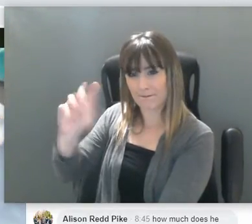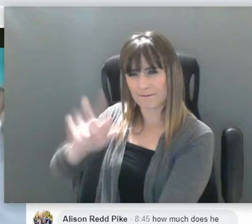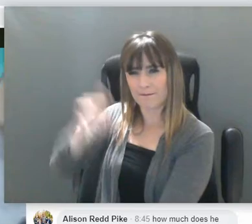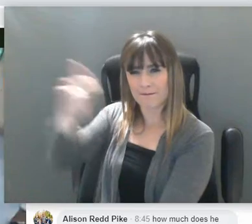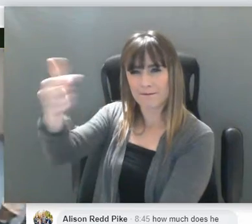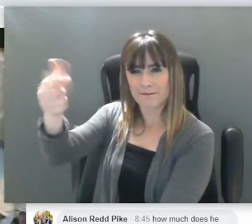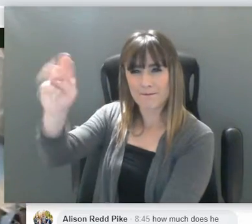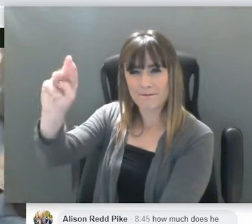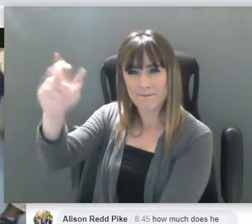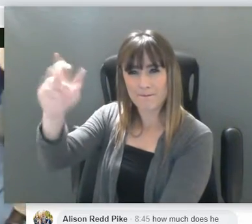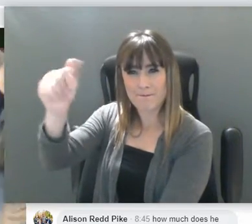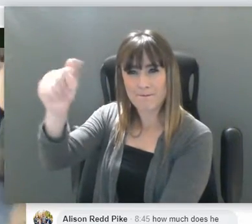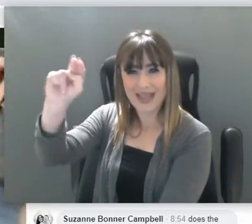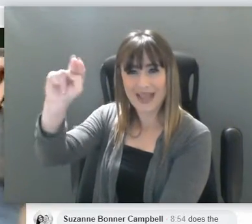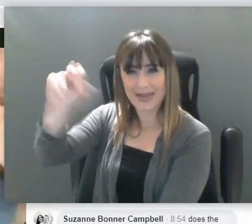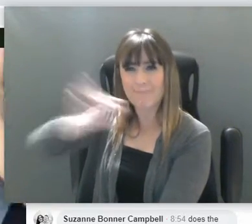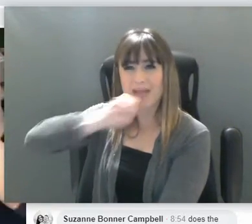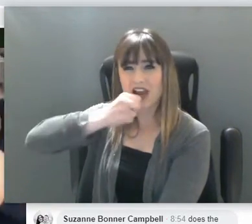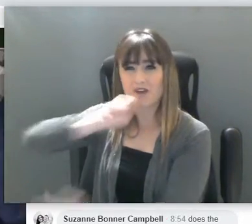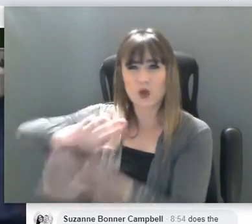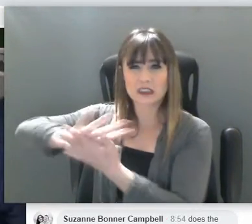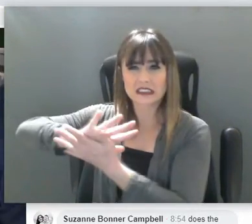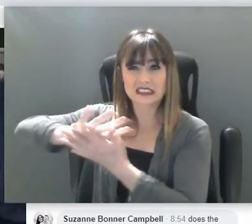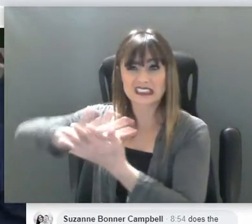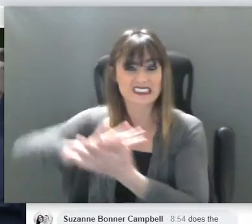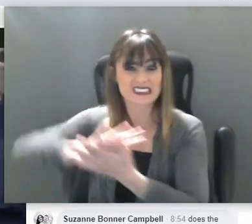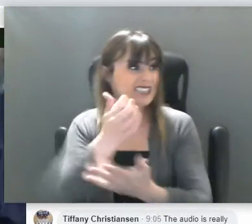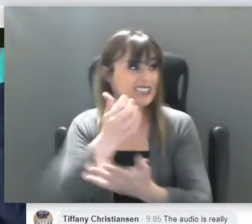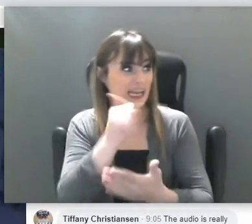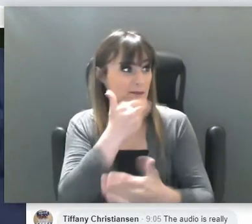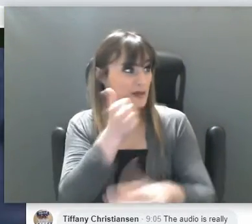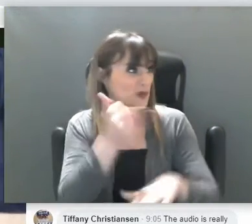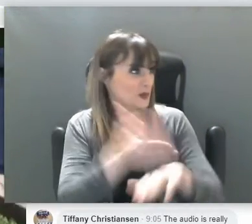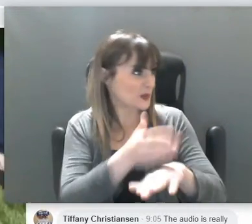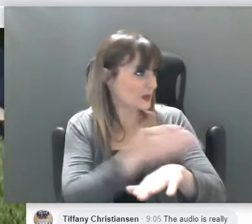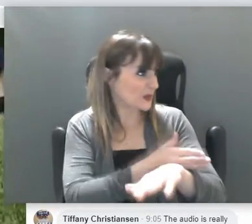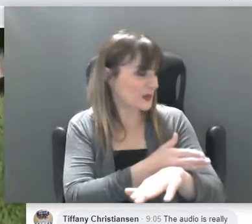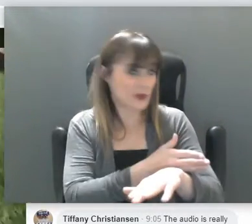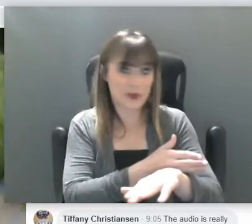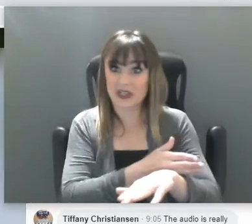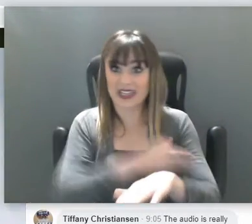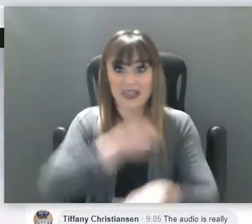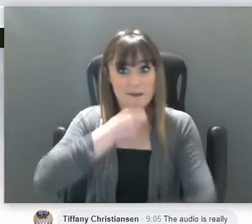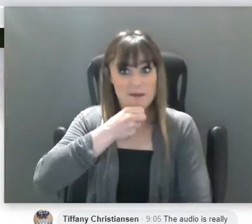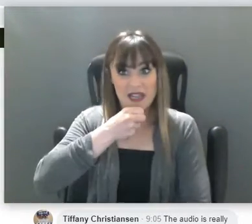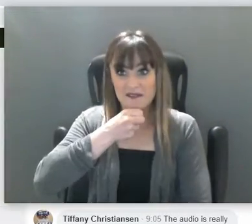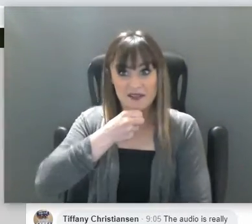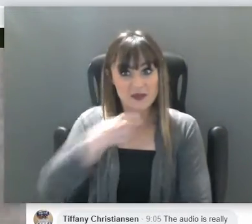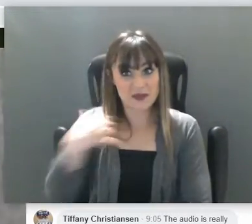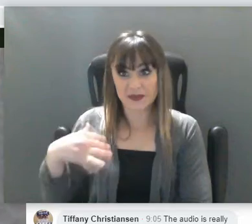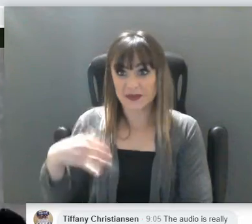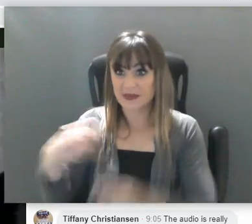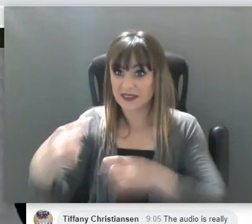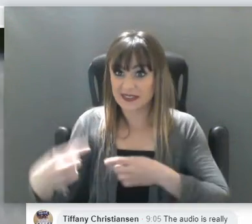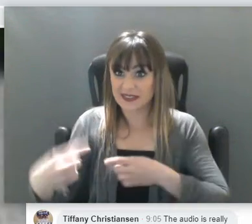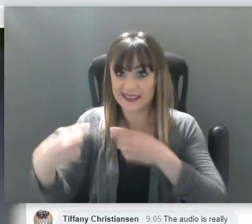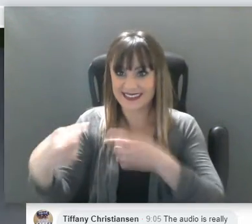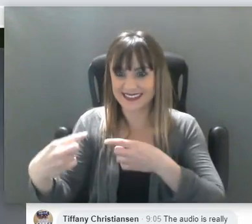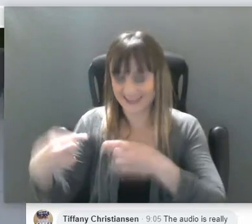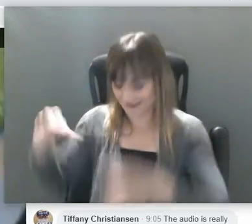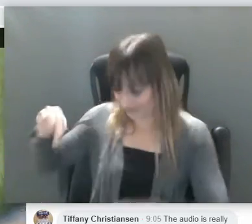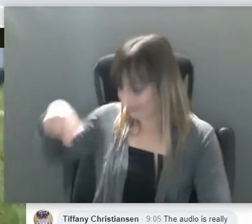over here. My microphone, is it getting any better? The mic issues are always a little bit of a challenge. We still have Pablo